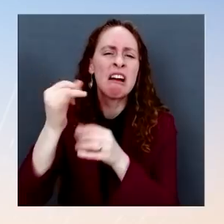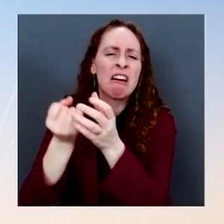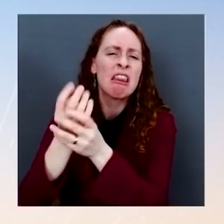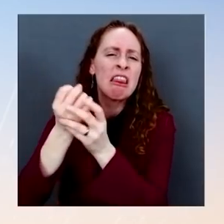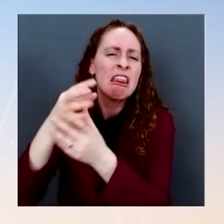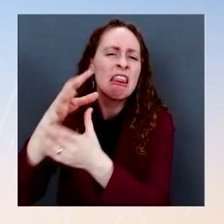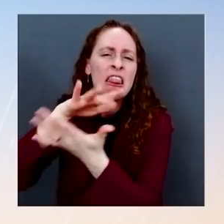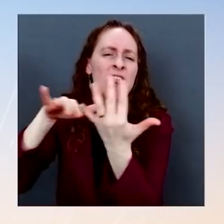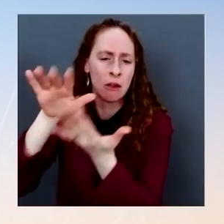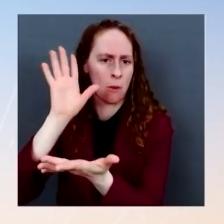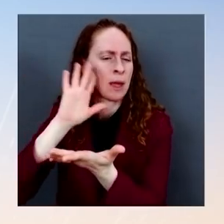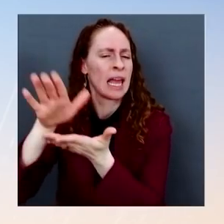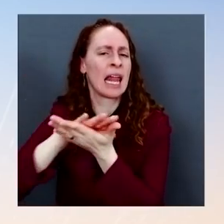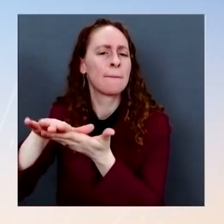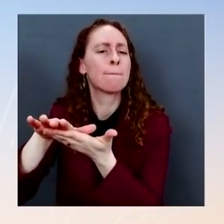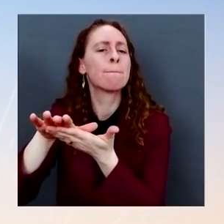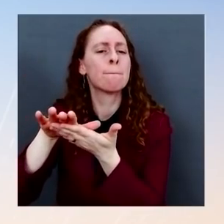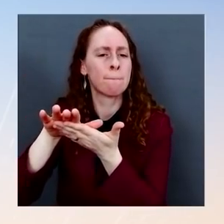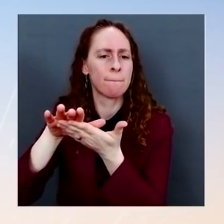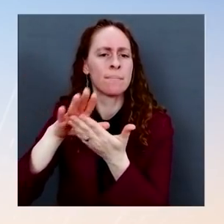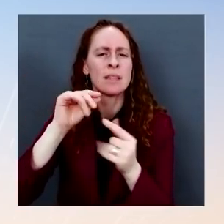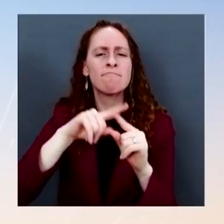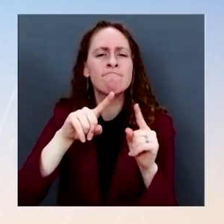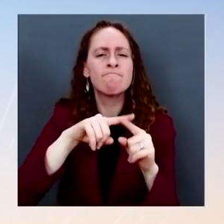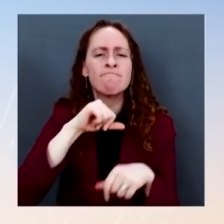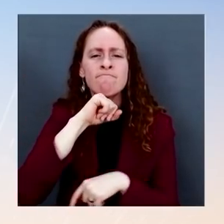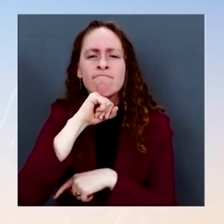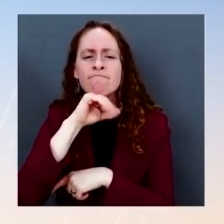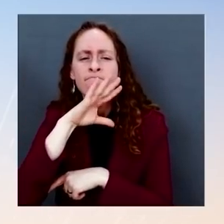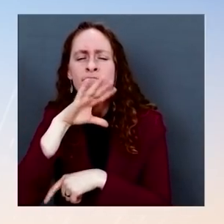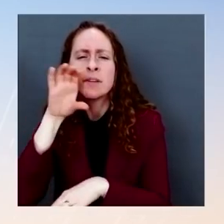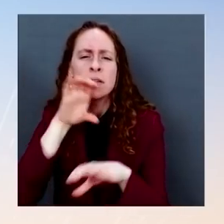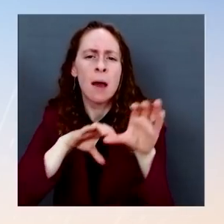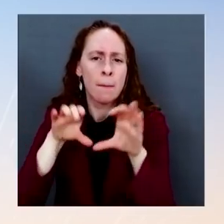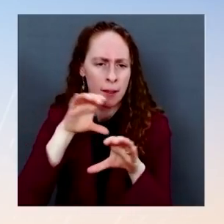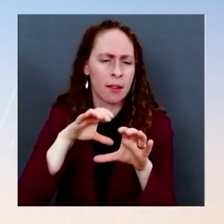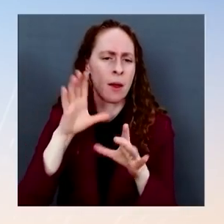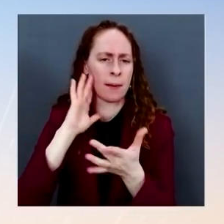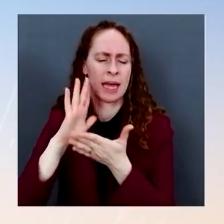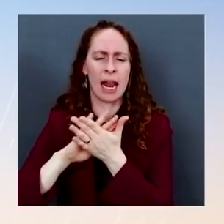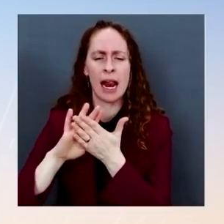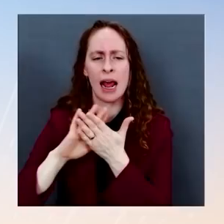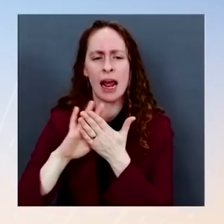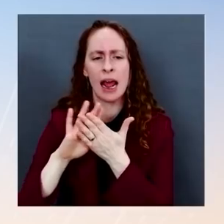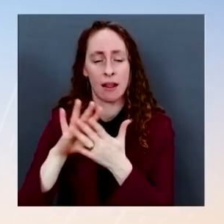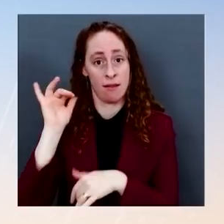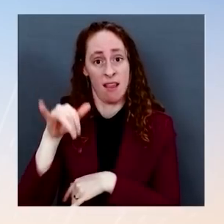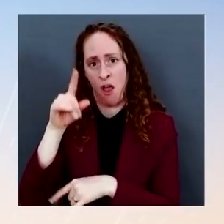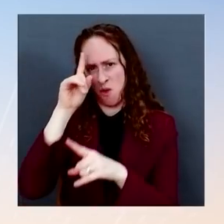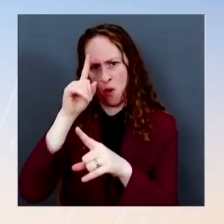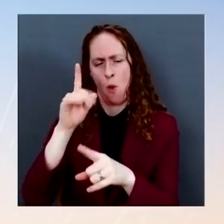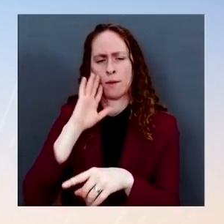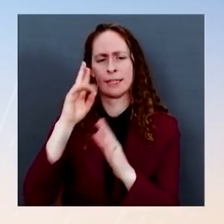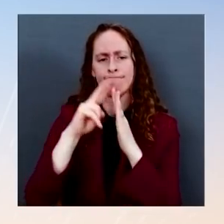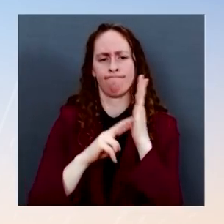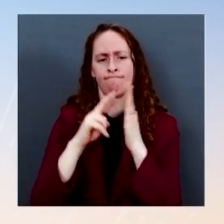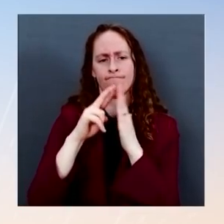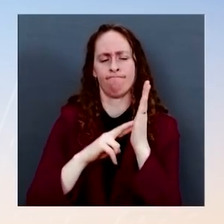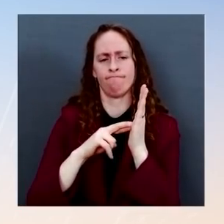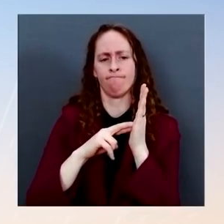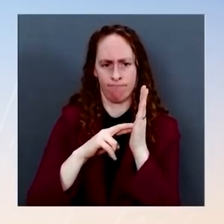and addressing methane leaks, rallying the world to focus on methane in Glasgow. We stood with auto workers and America's big